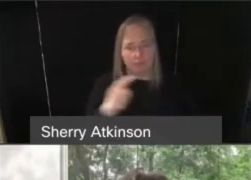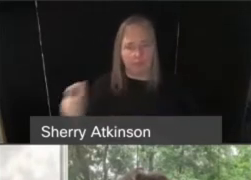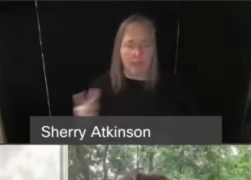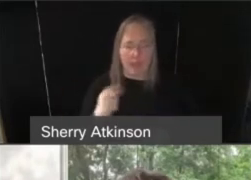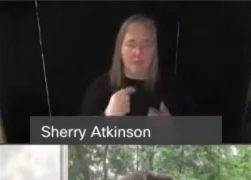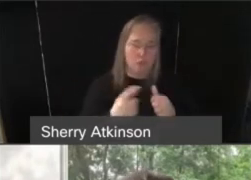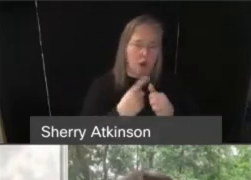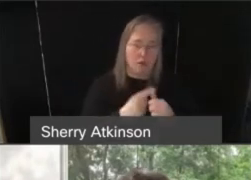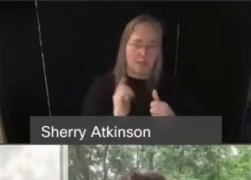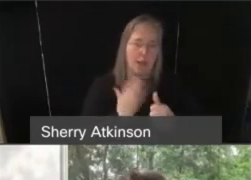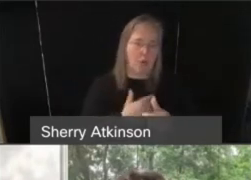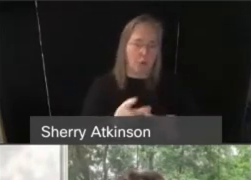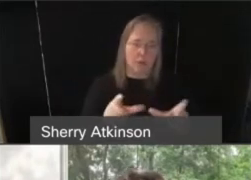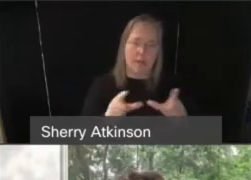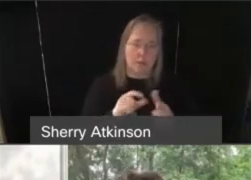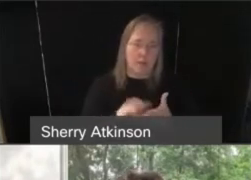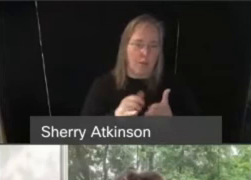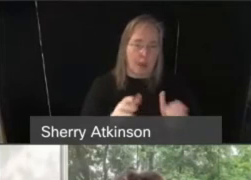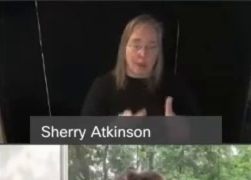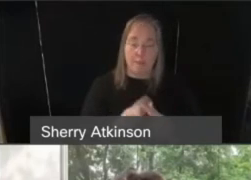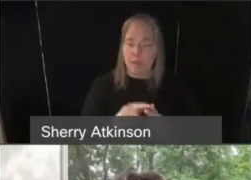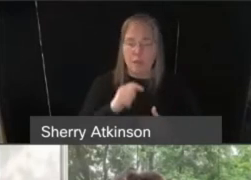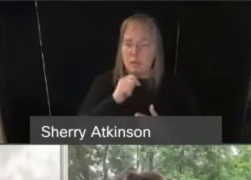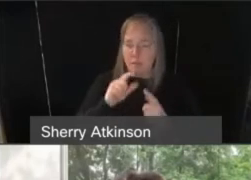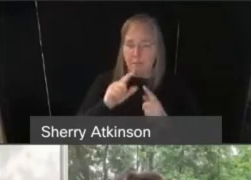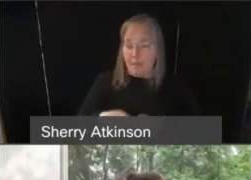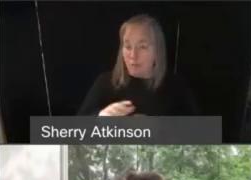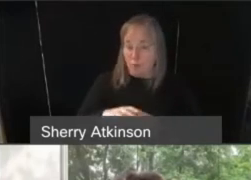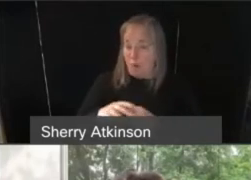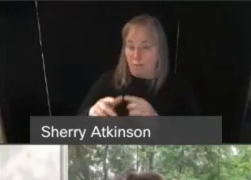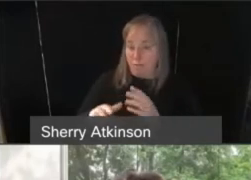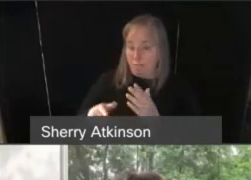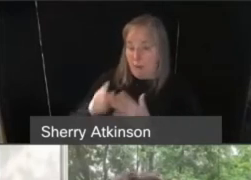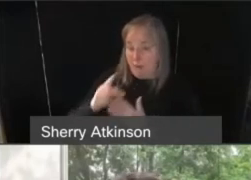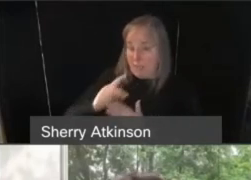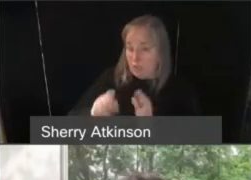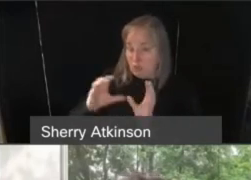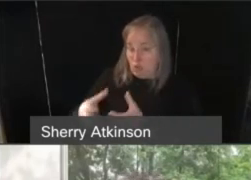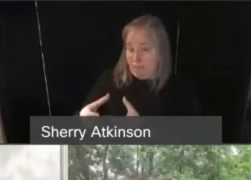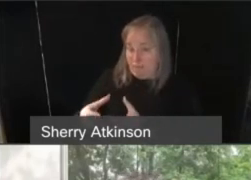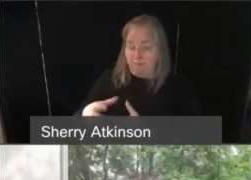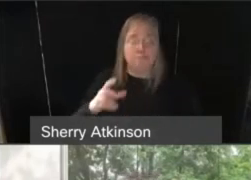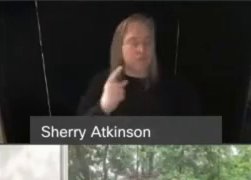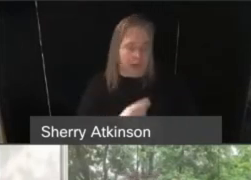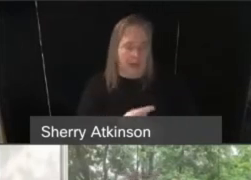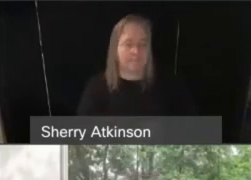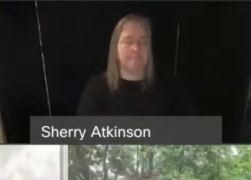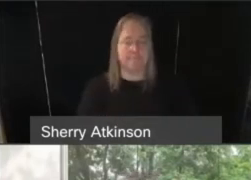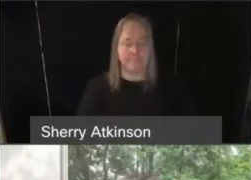way. Okay, but not by population per se. That is correct. Okay. Thank you.